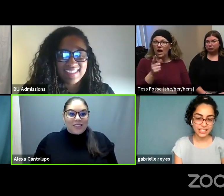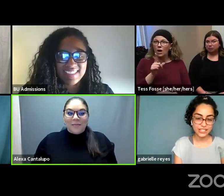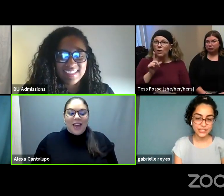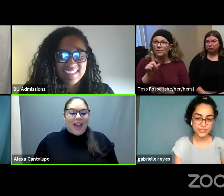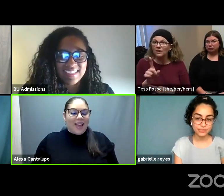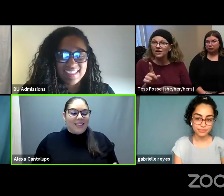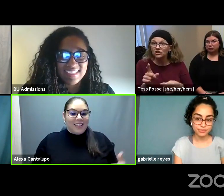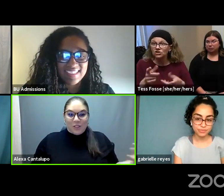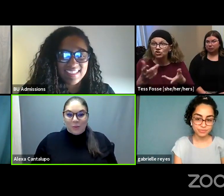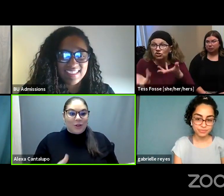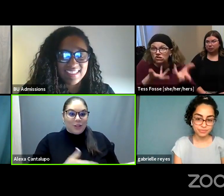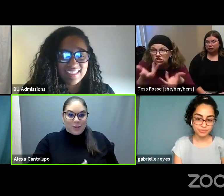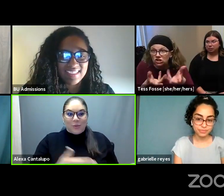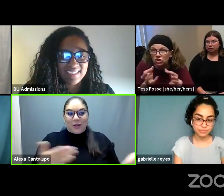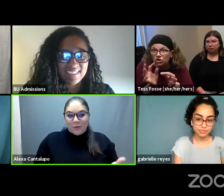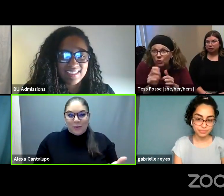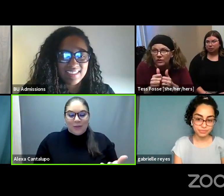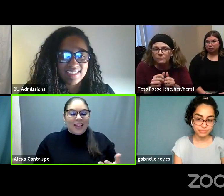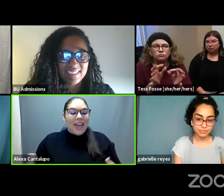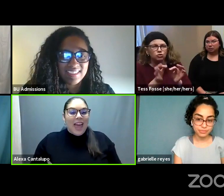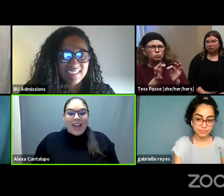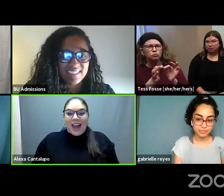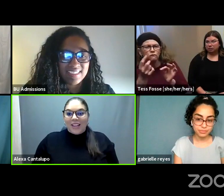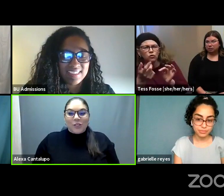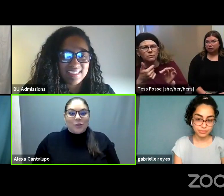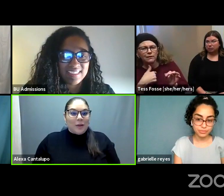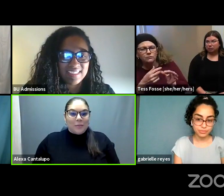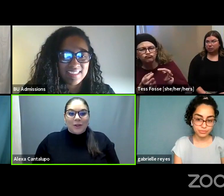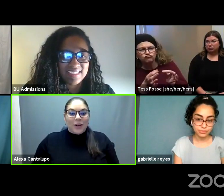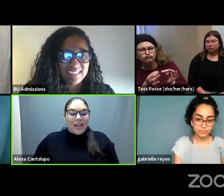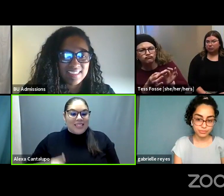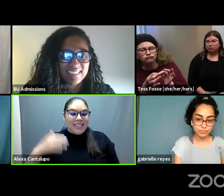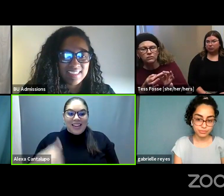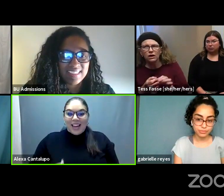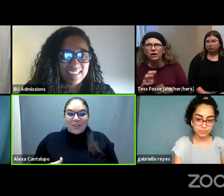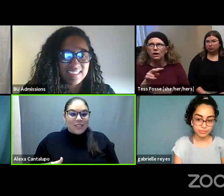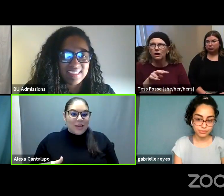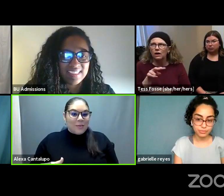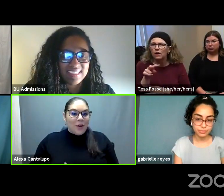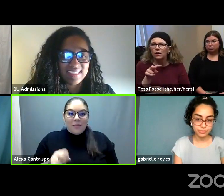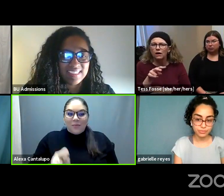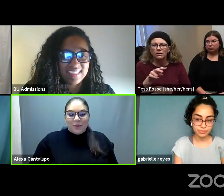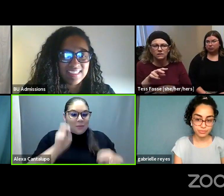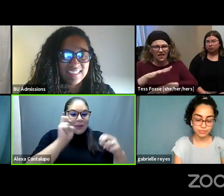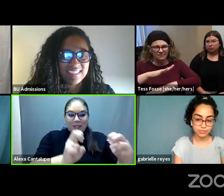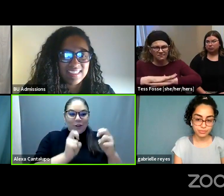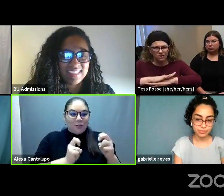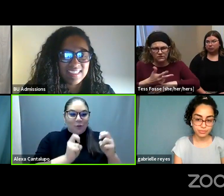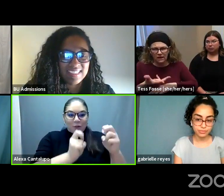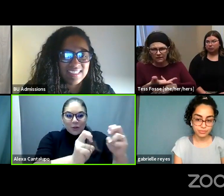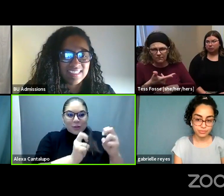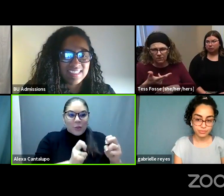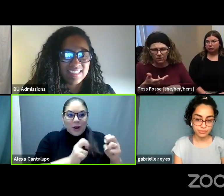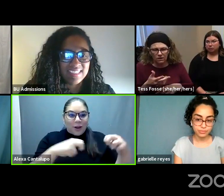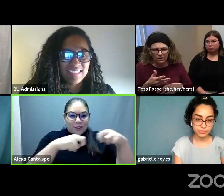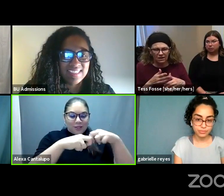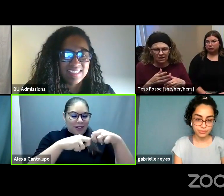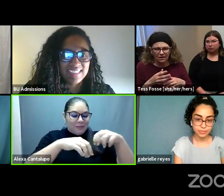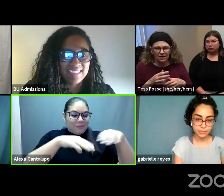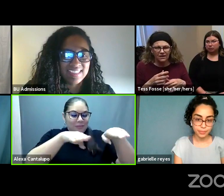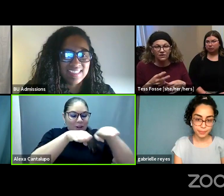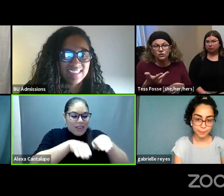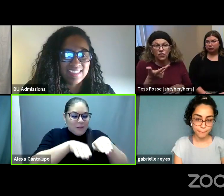talk to them, and the interpreter interpreting for me. And I just remember sitting at their table. I completed their 4th little